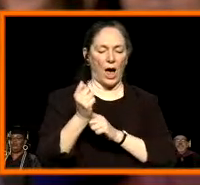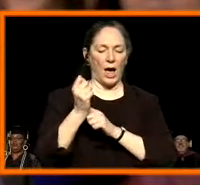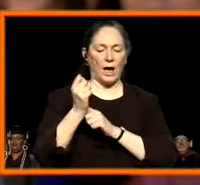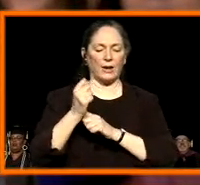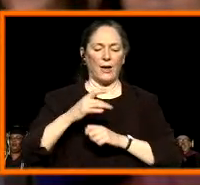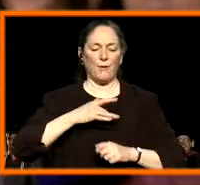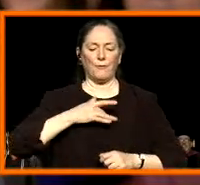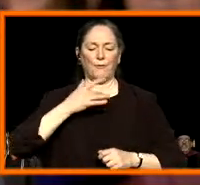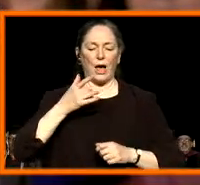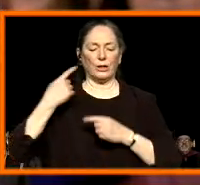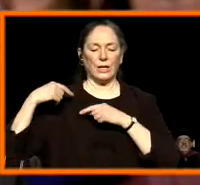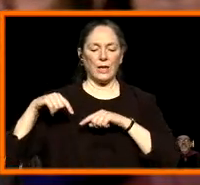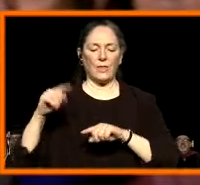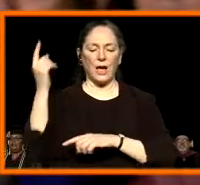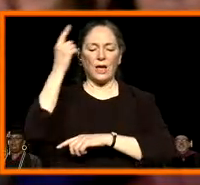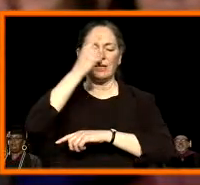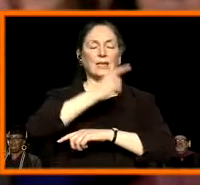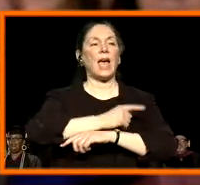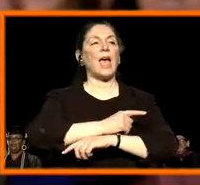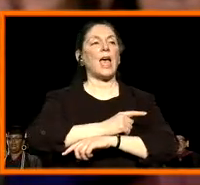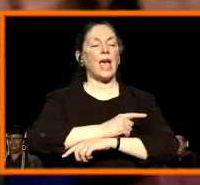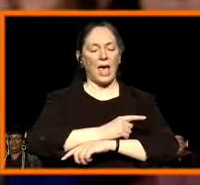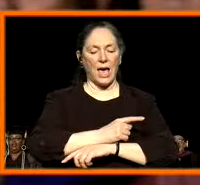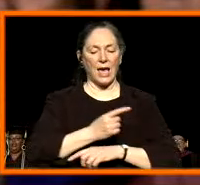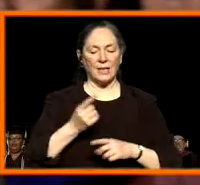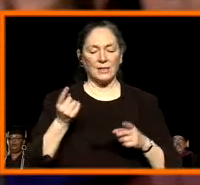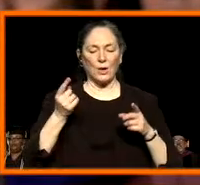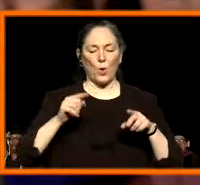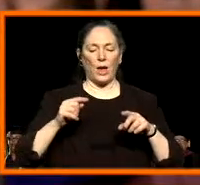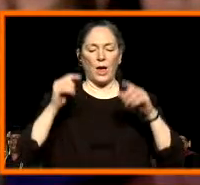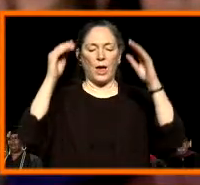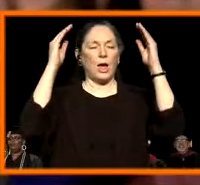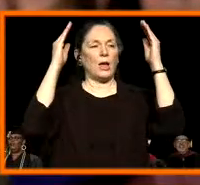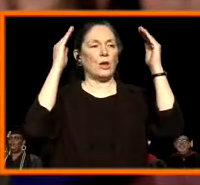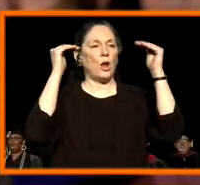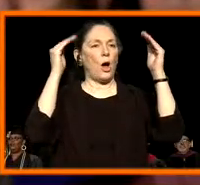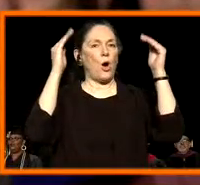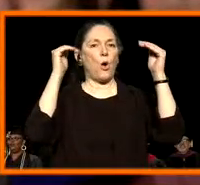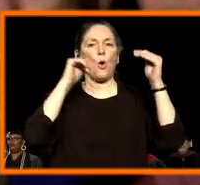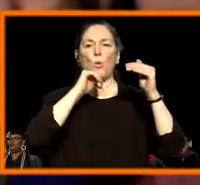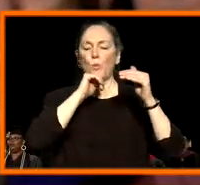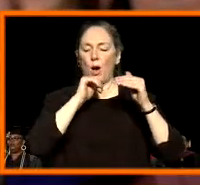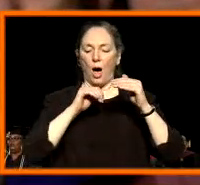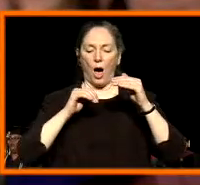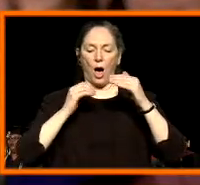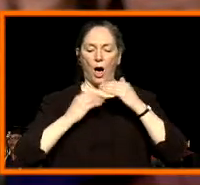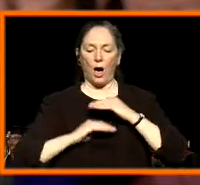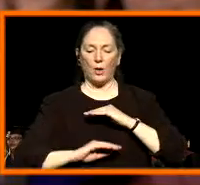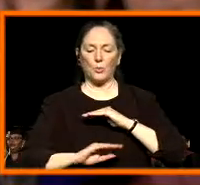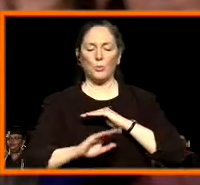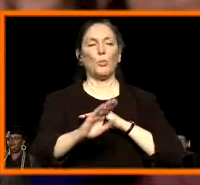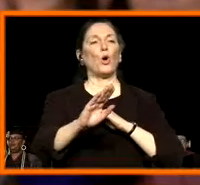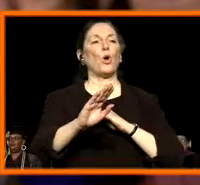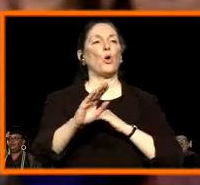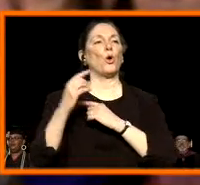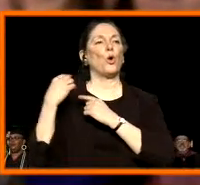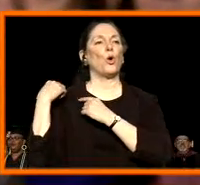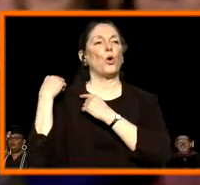chastening rod, felt in the days when hope